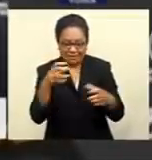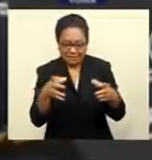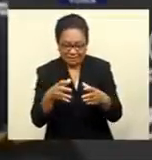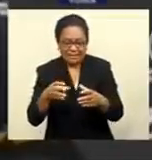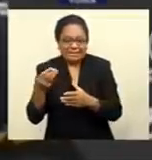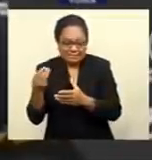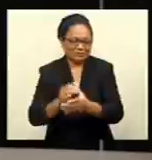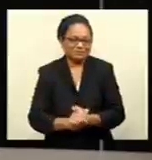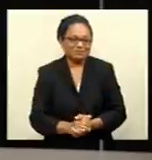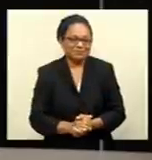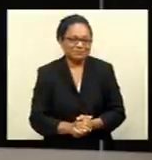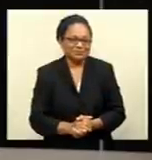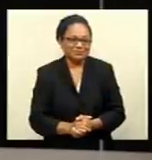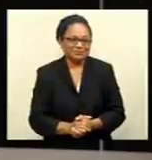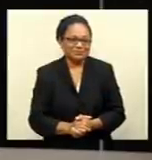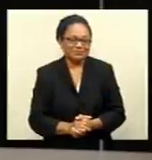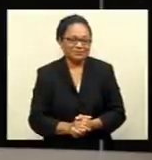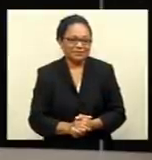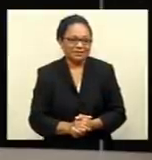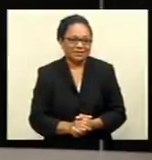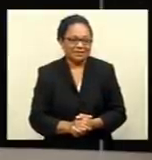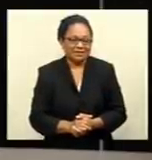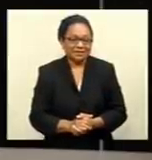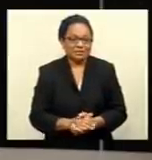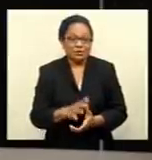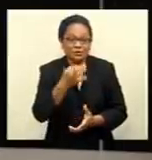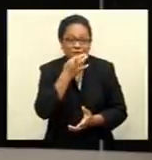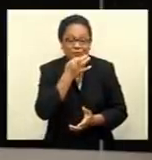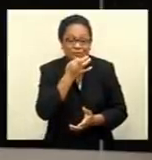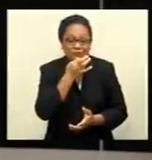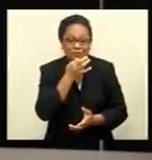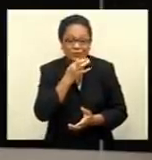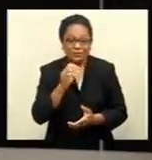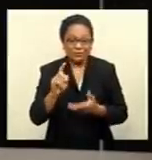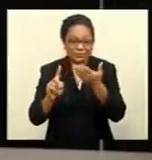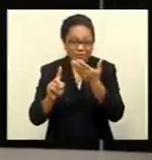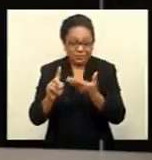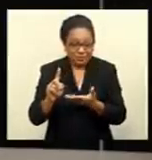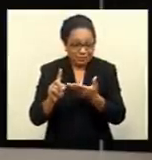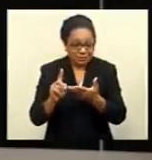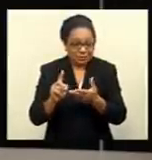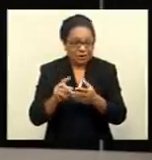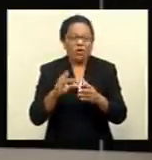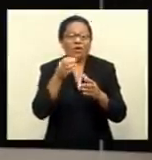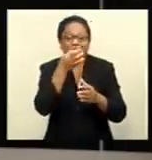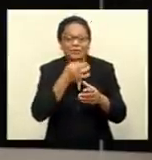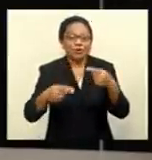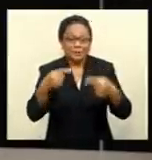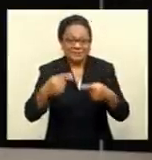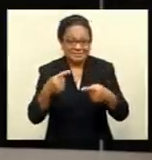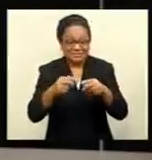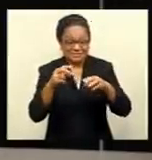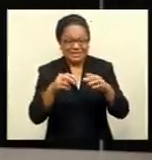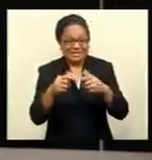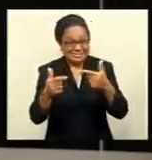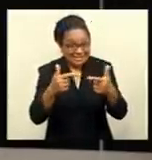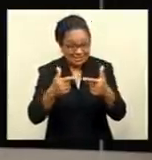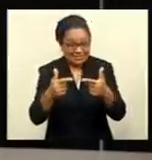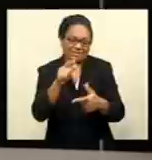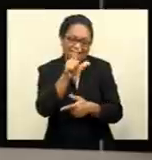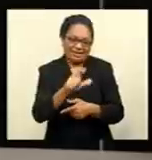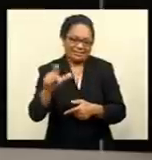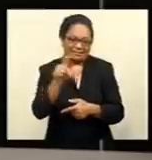additional players. A few legs of the World 7 Series will not go ahead as planned due to the coronavirus pandemic